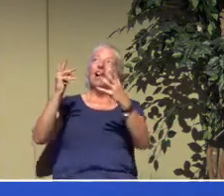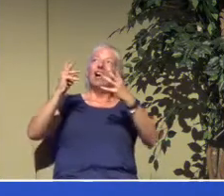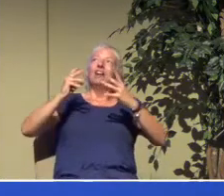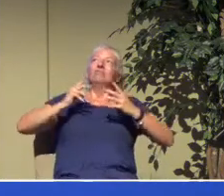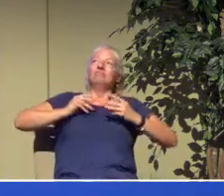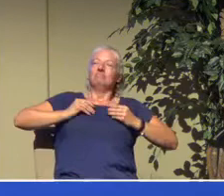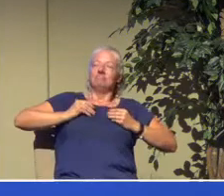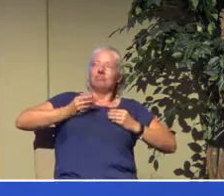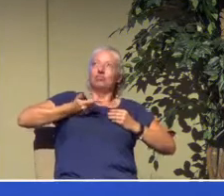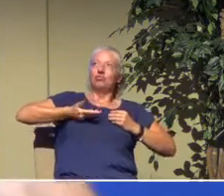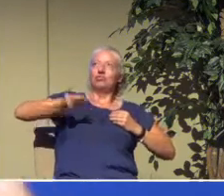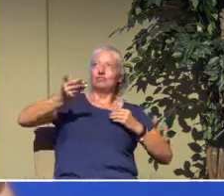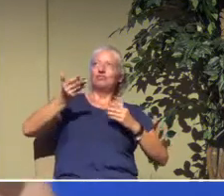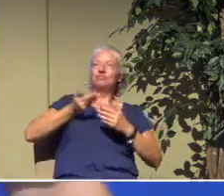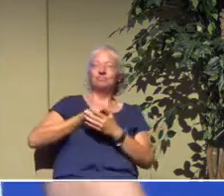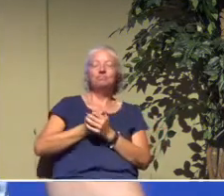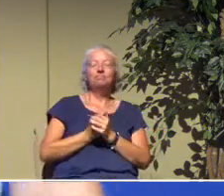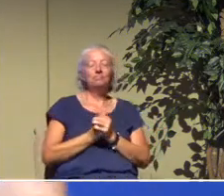being. Let's listen.